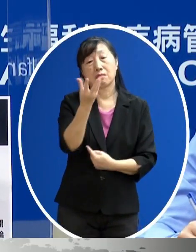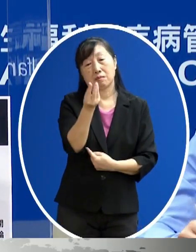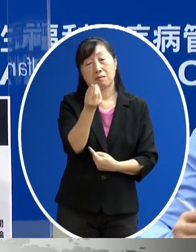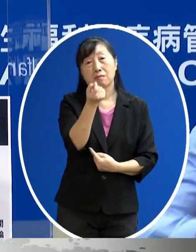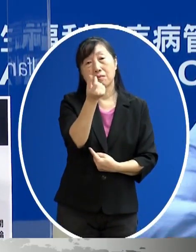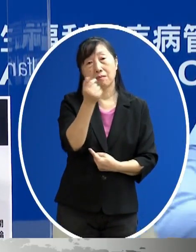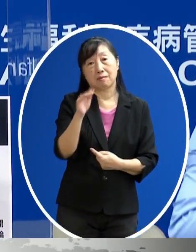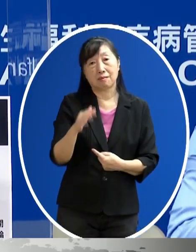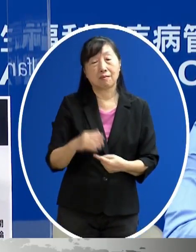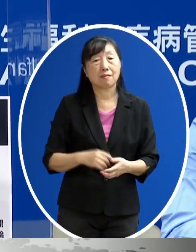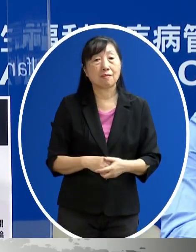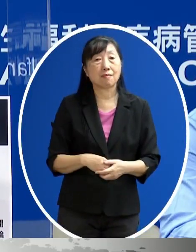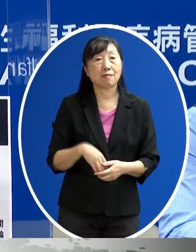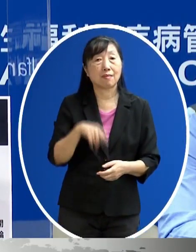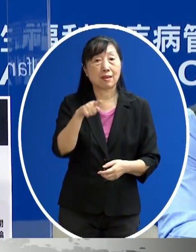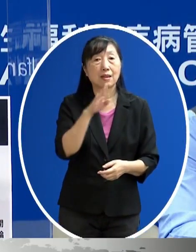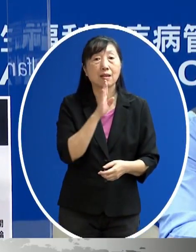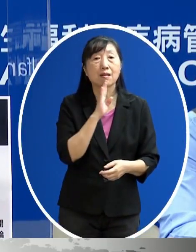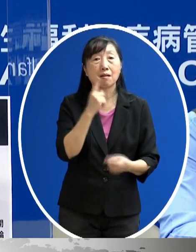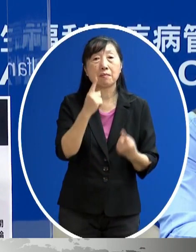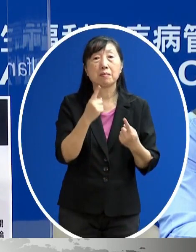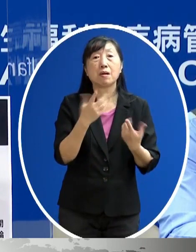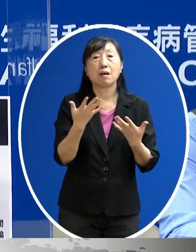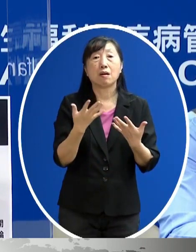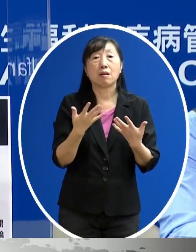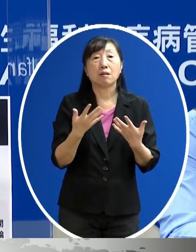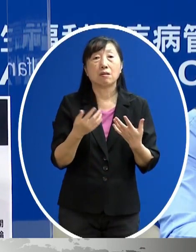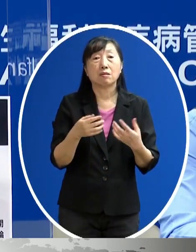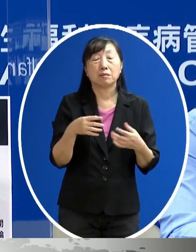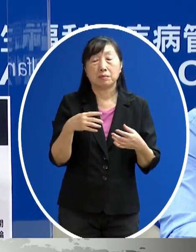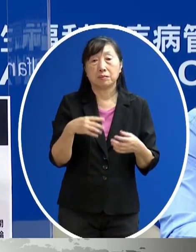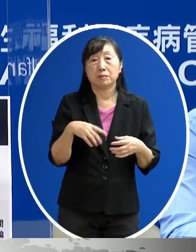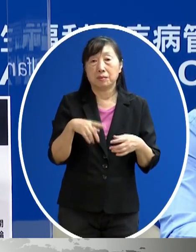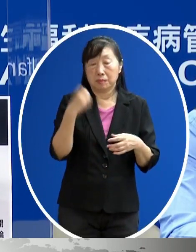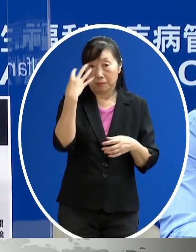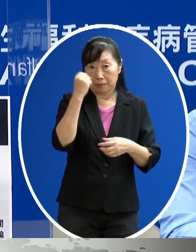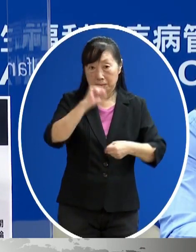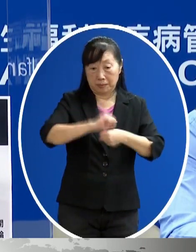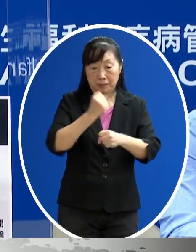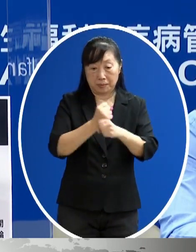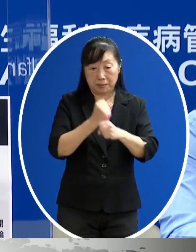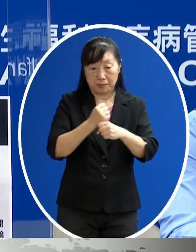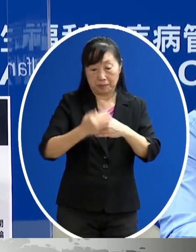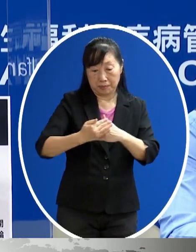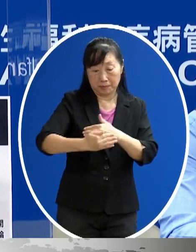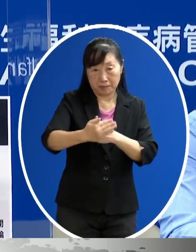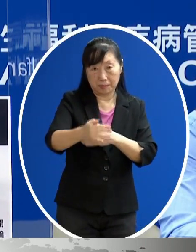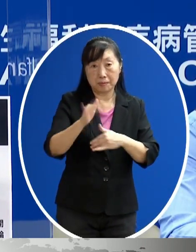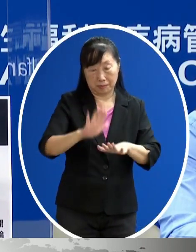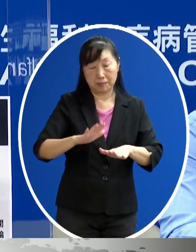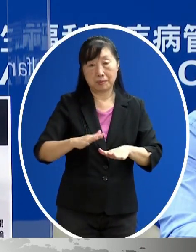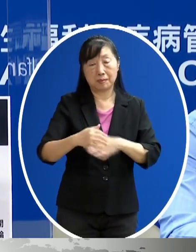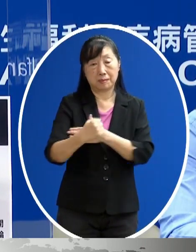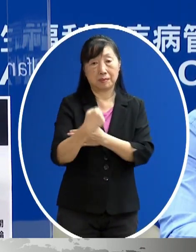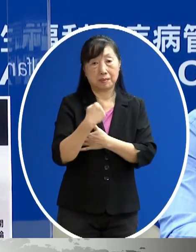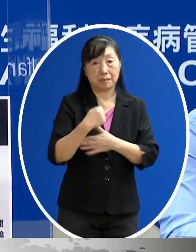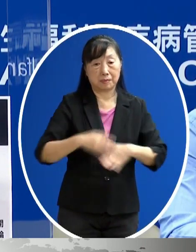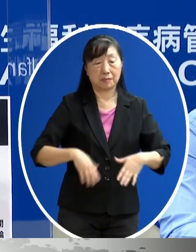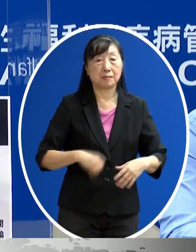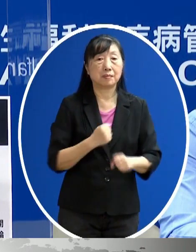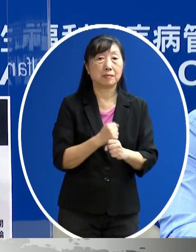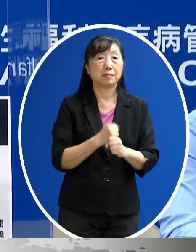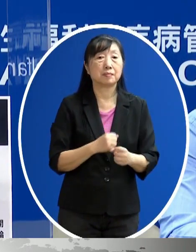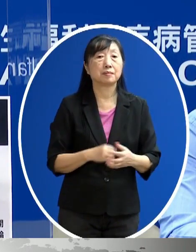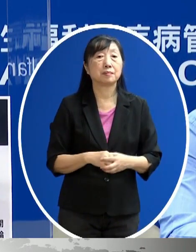Currently, the production capacity is still relatively small, as its reaction tanks are still relatively small. A new manufacturing